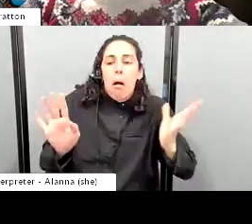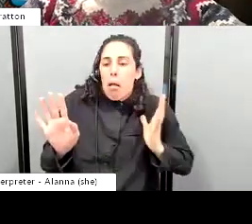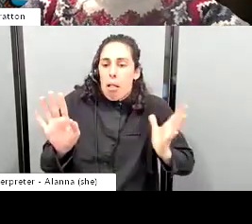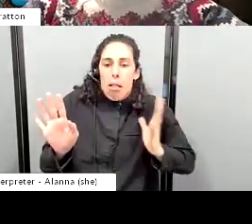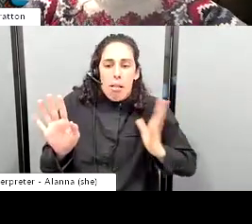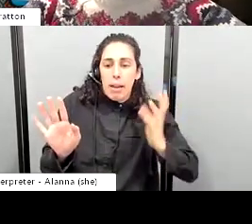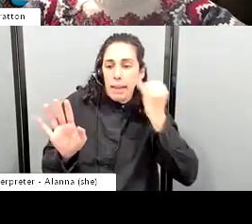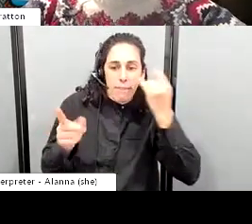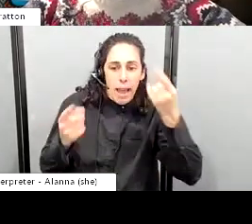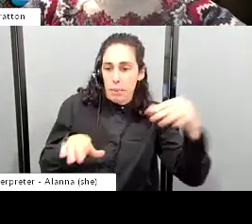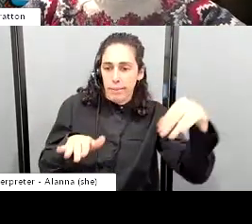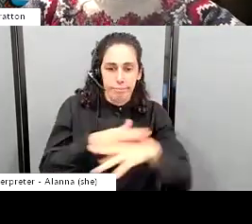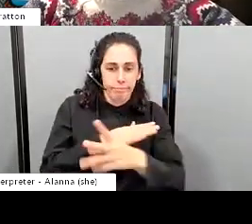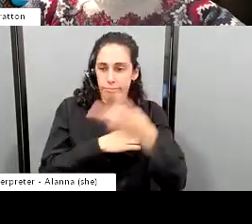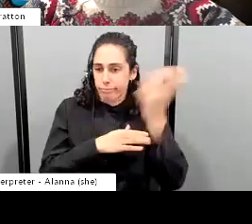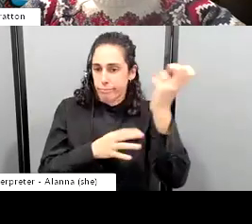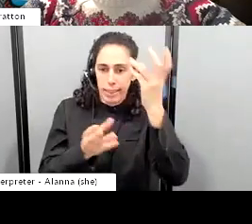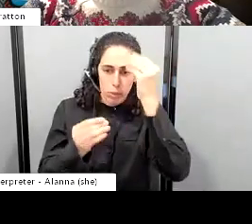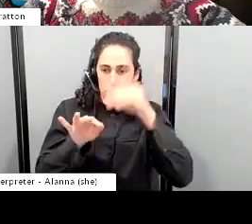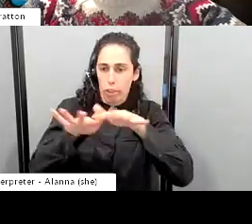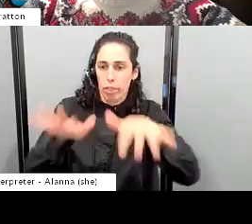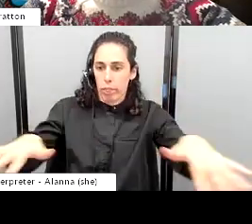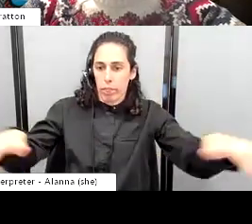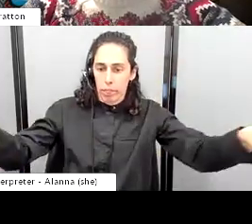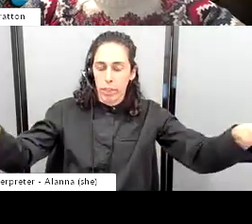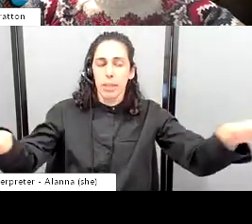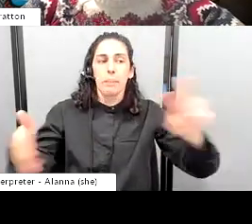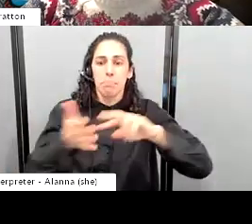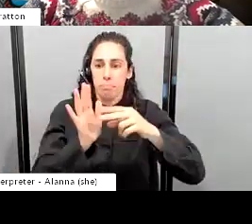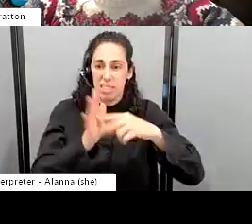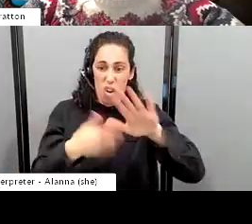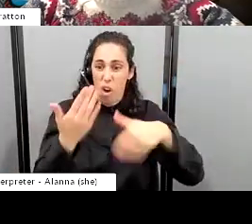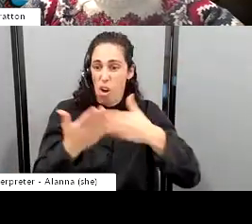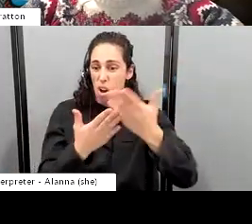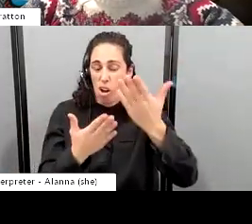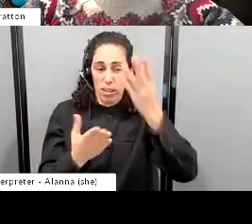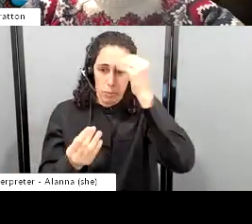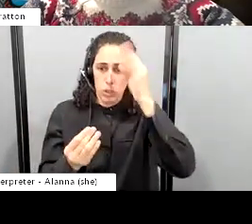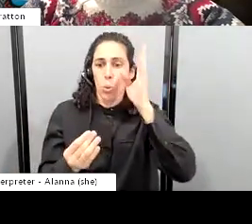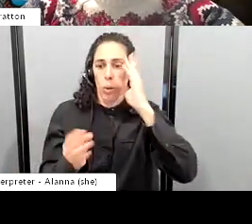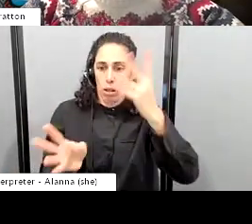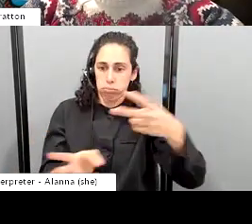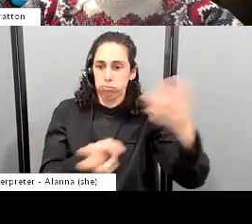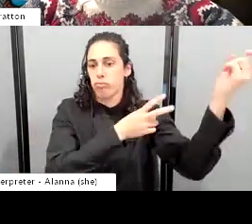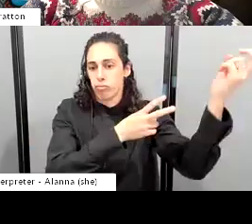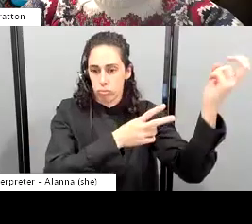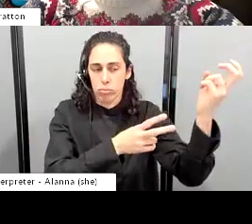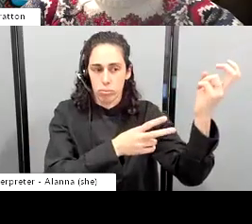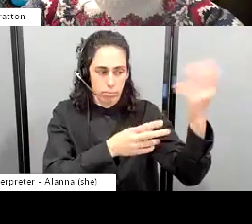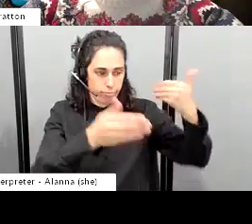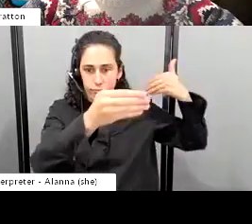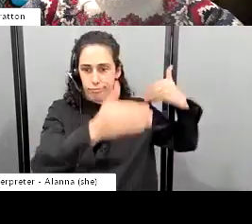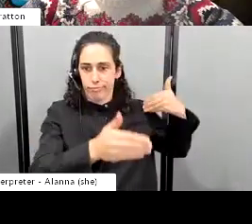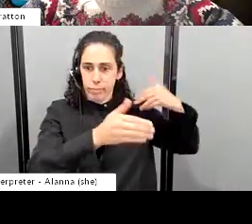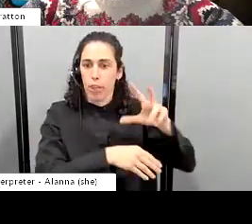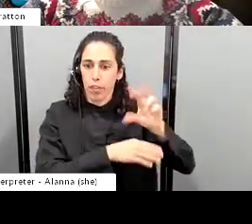that's very personal or sensitive or embarrassing, which is true for the whole internet. So that includes stuff like this, but Phil